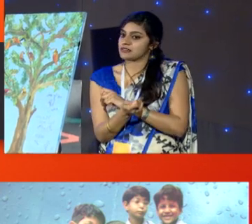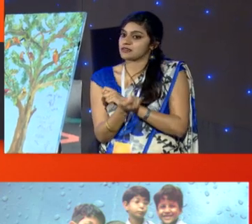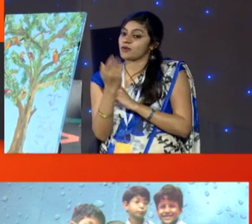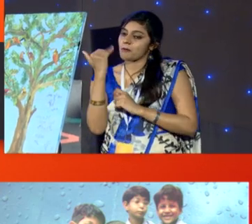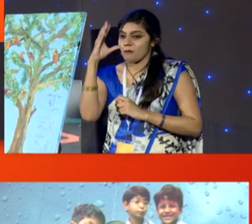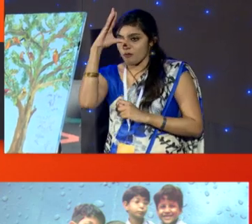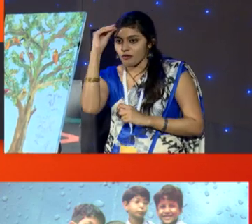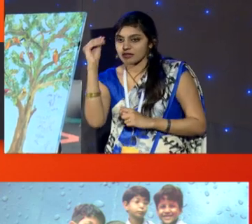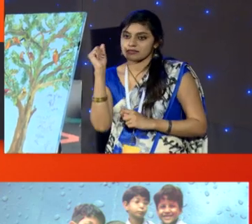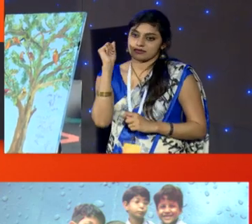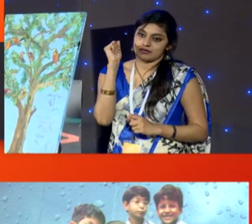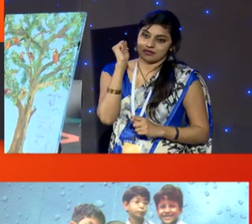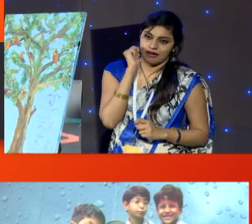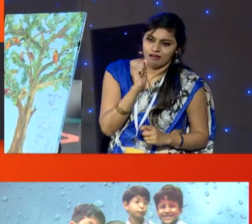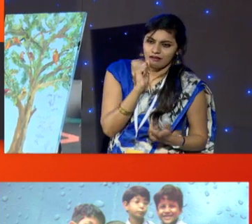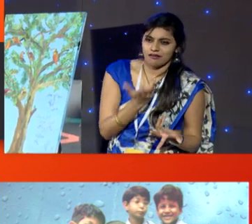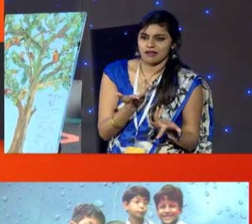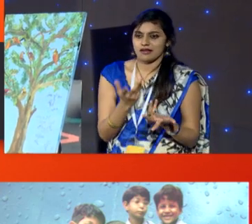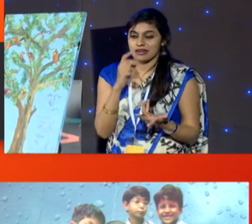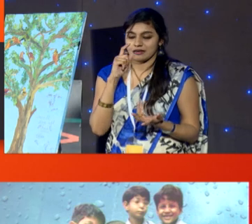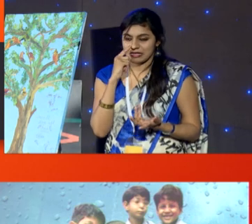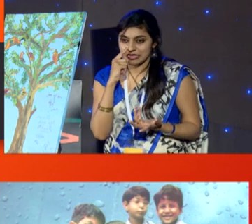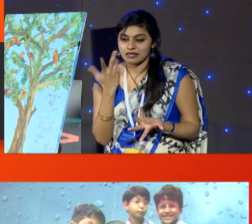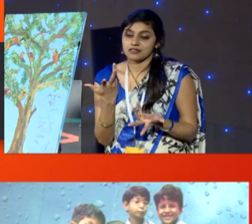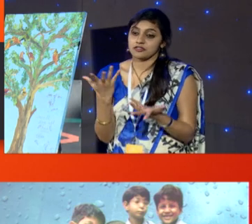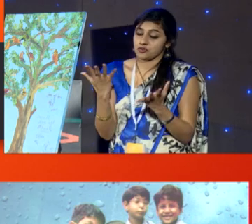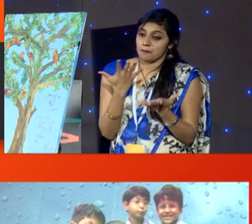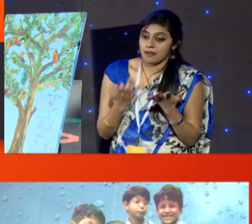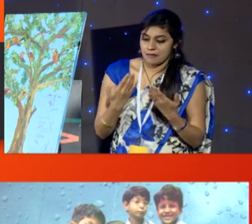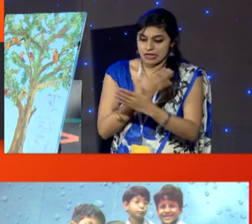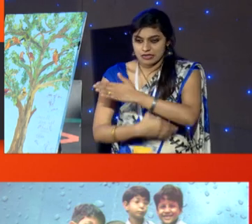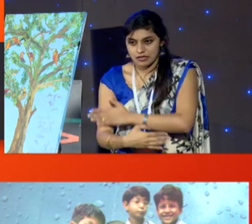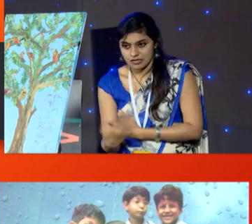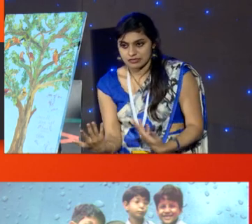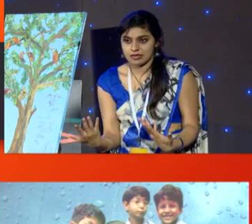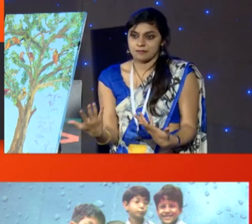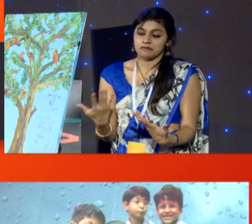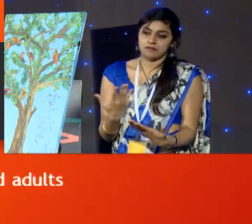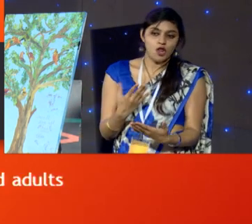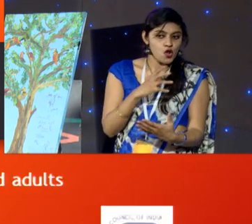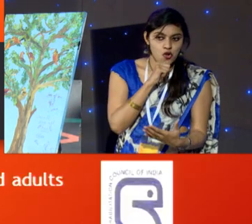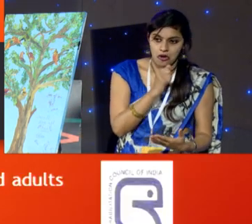girls, able and disabled, marginalized, and less privileged.